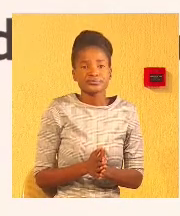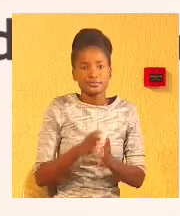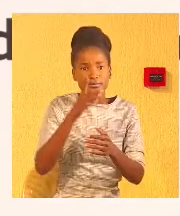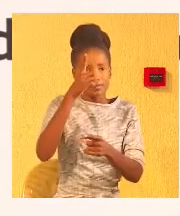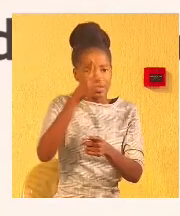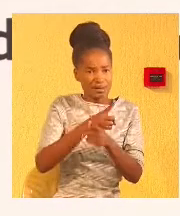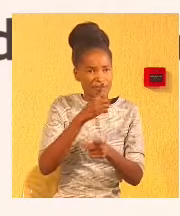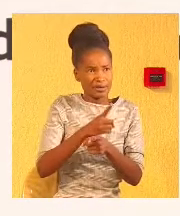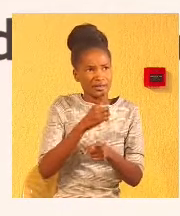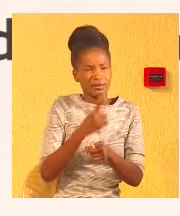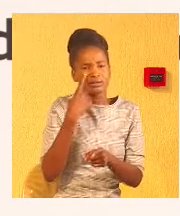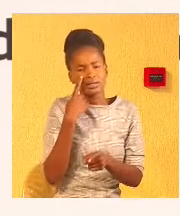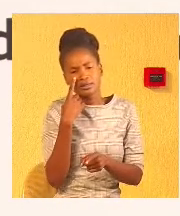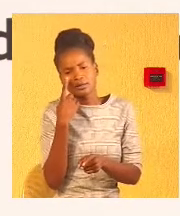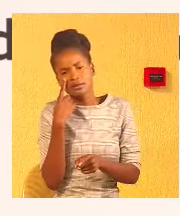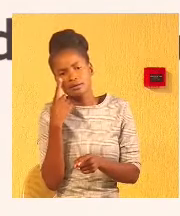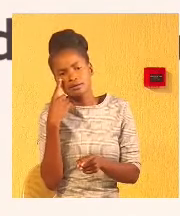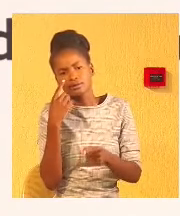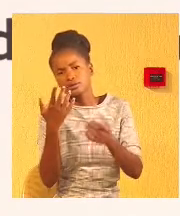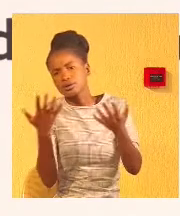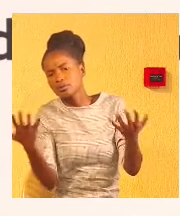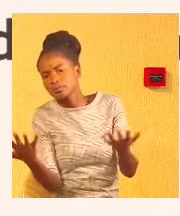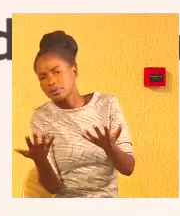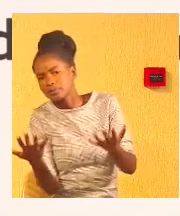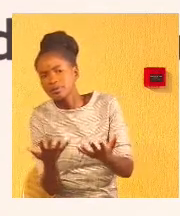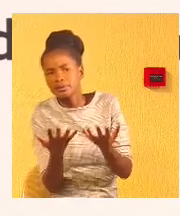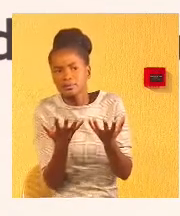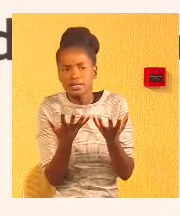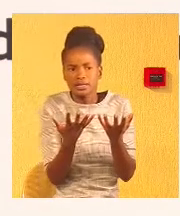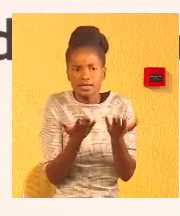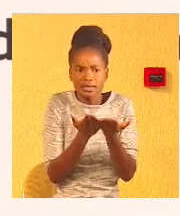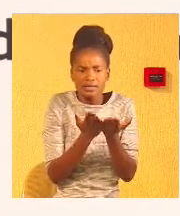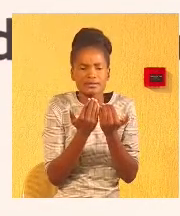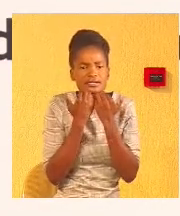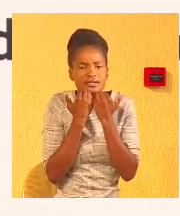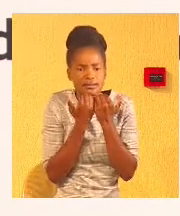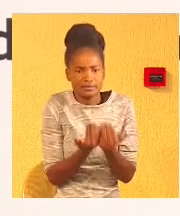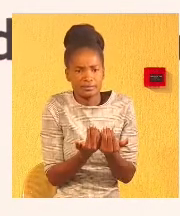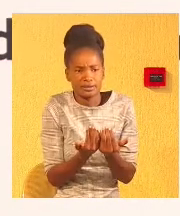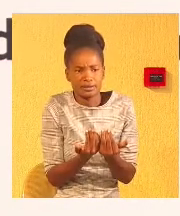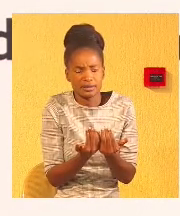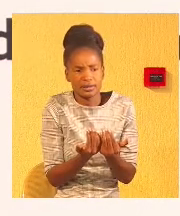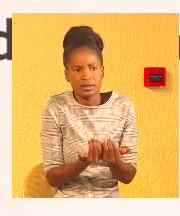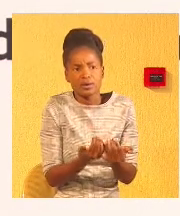whereby we identified critical and essential services under Gazette number